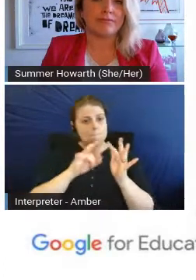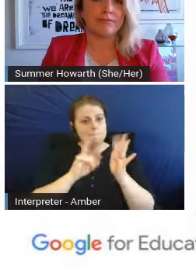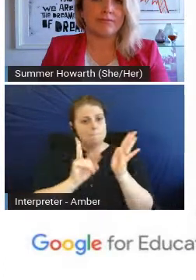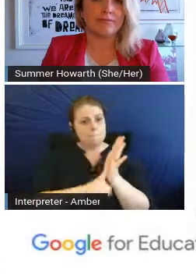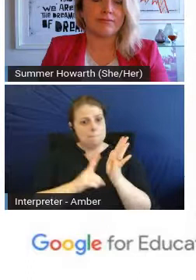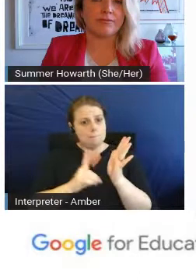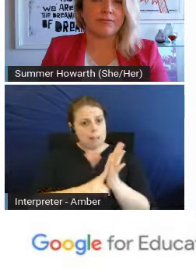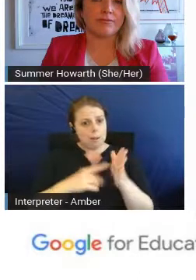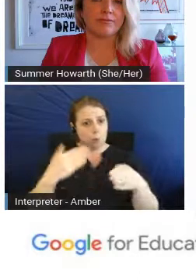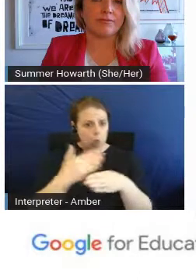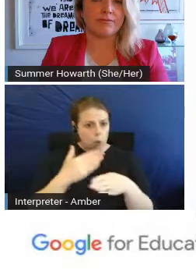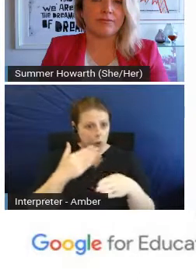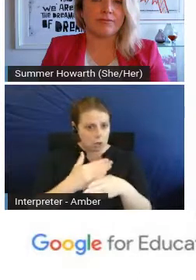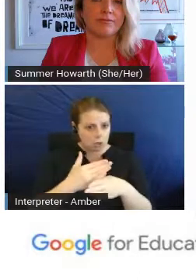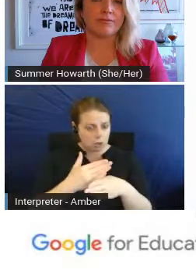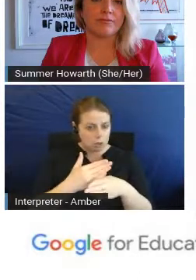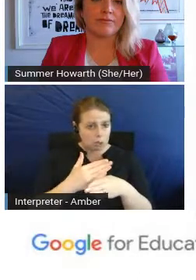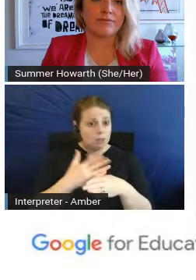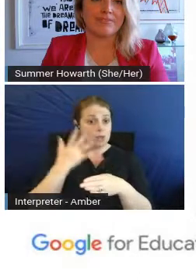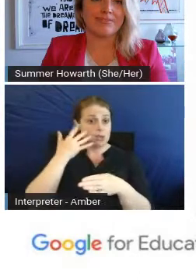as the bell had gone,